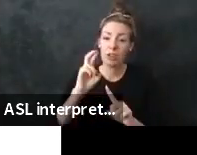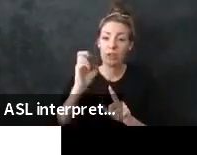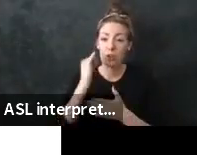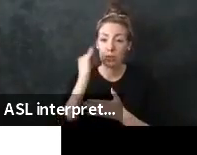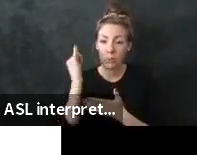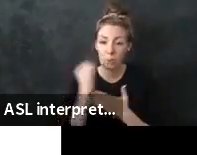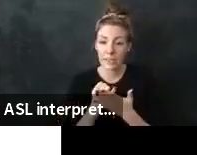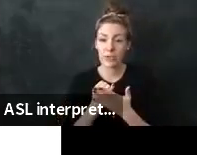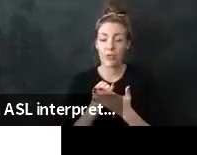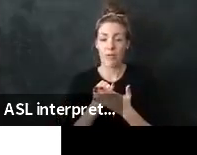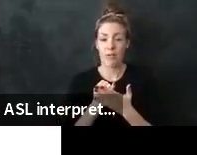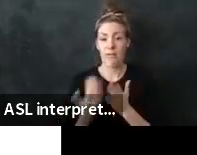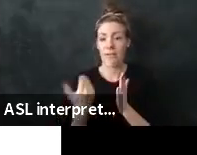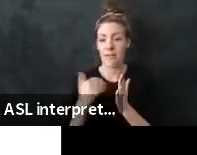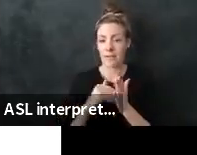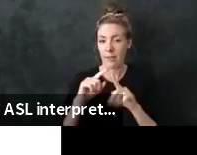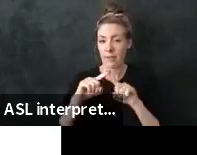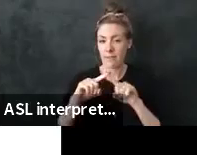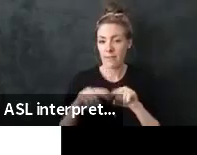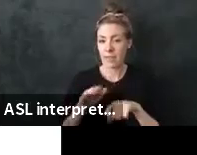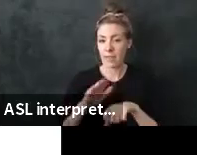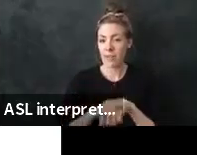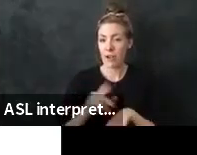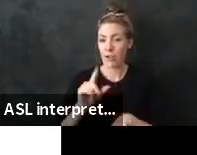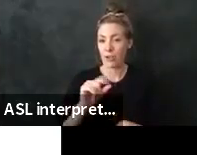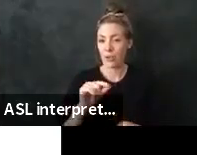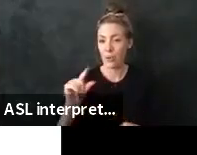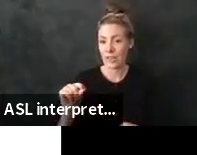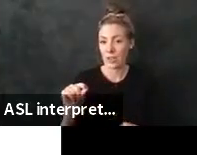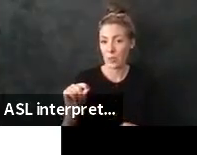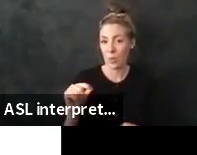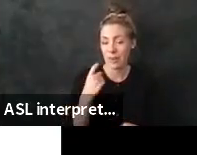lines based on, of course, the 2020 census data.